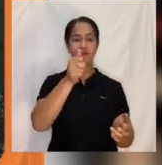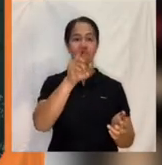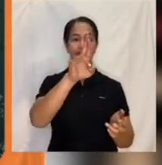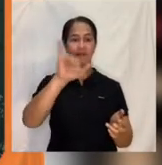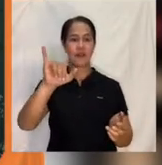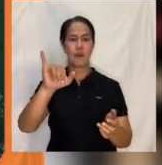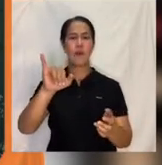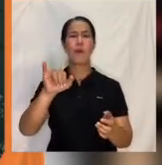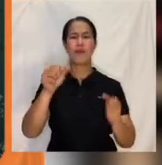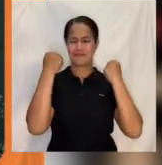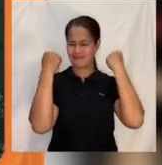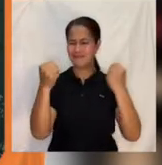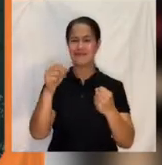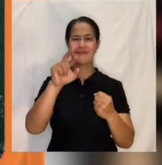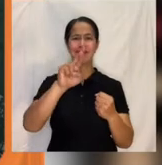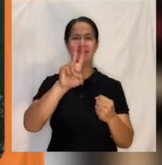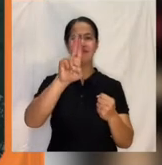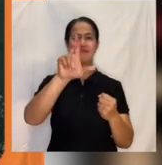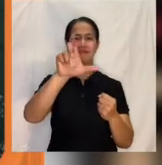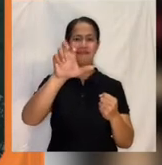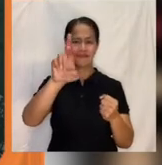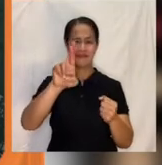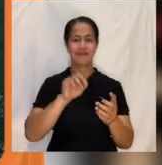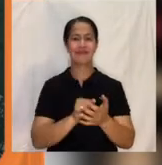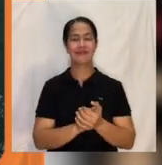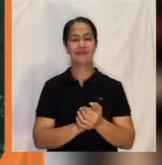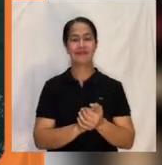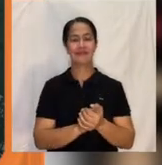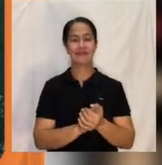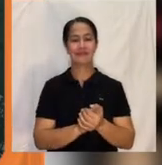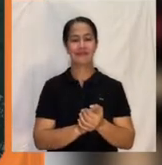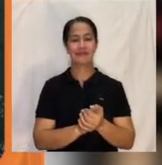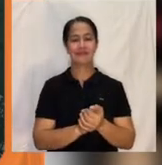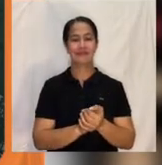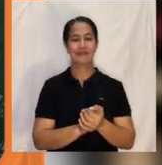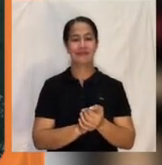King Harry was a firm ruler.